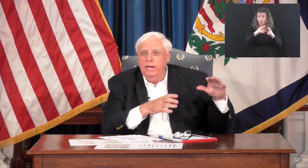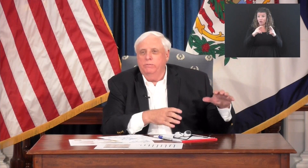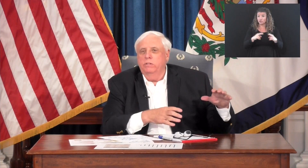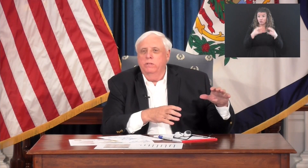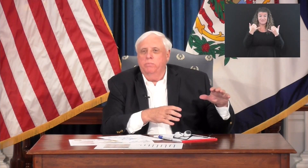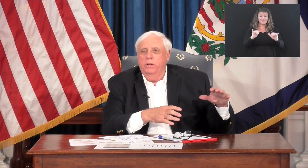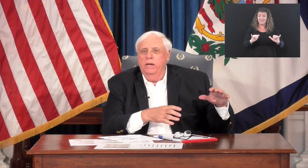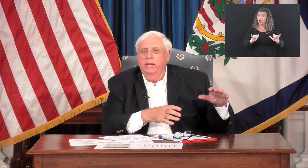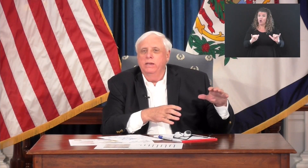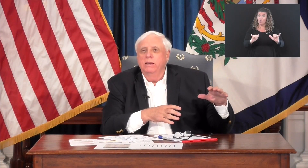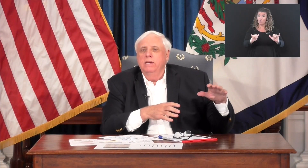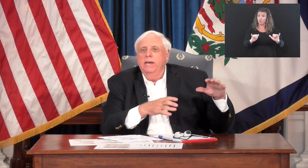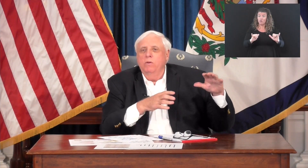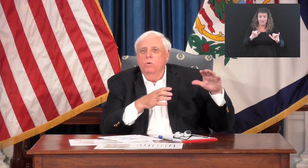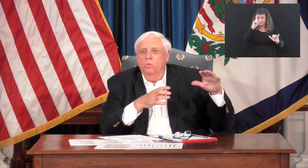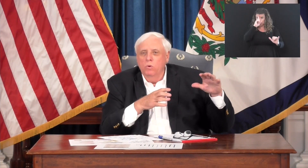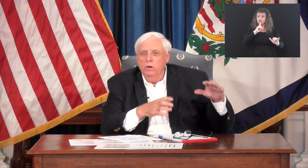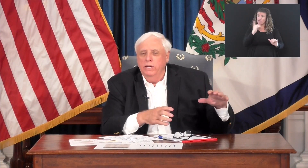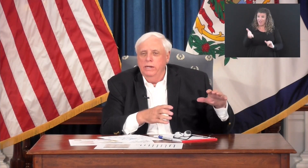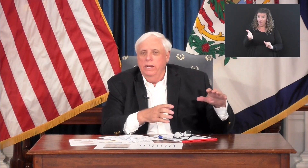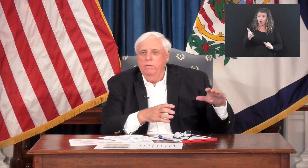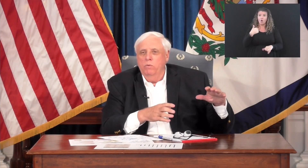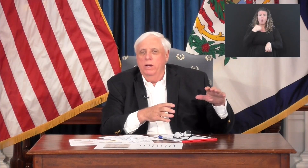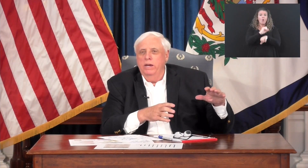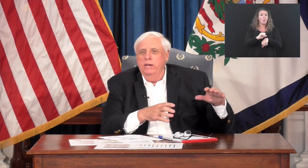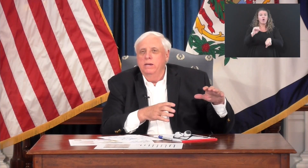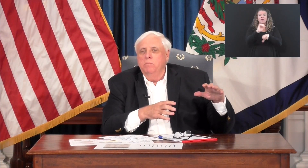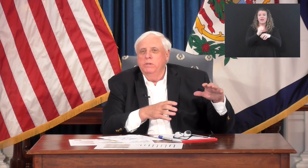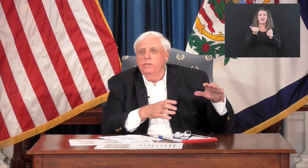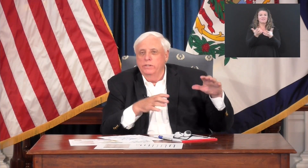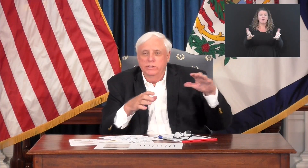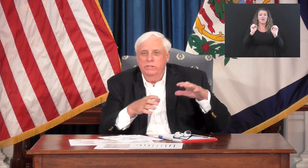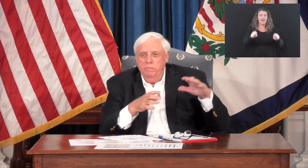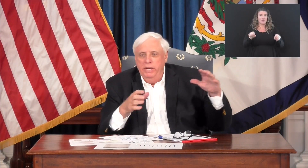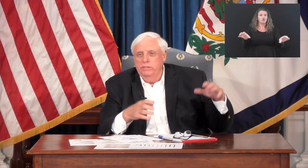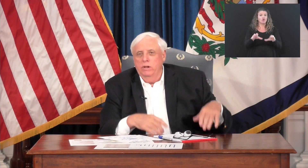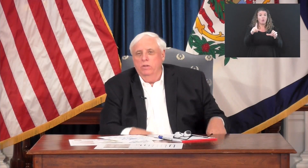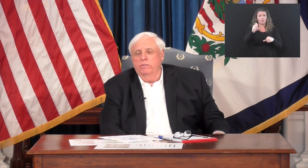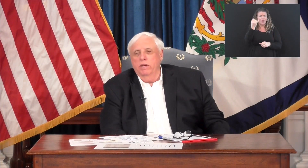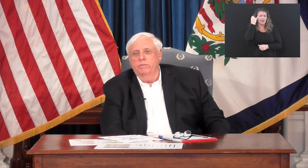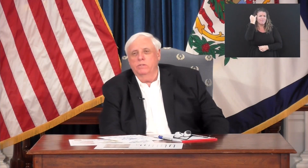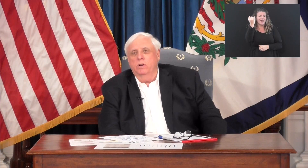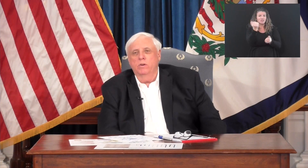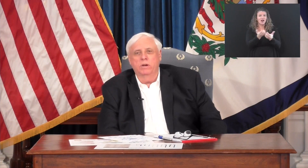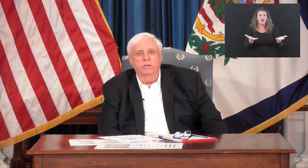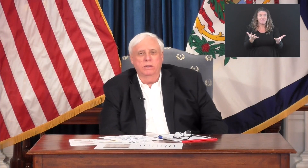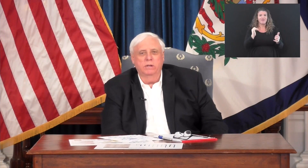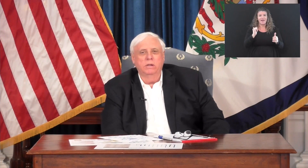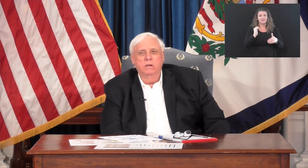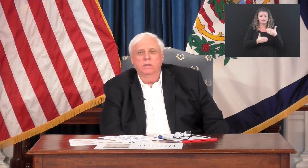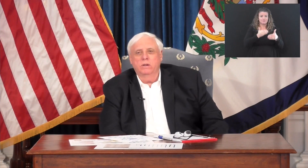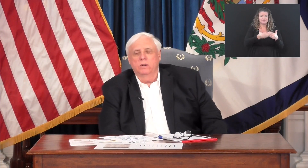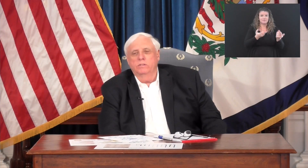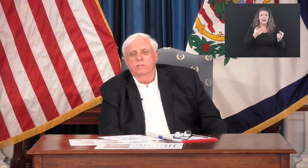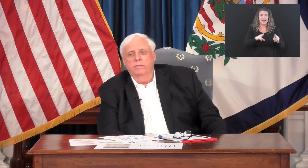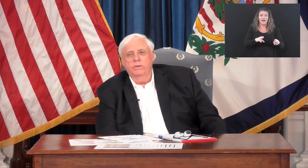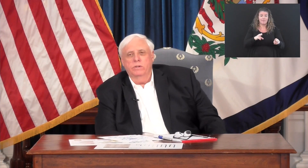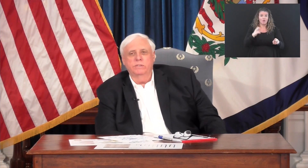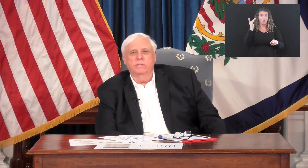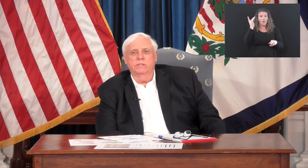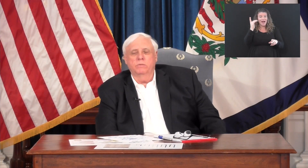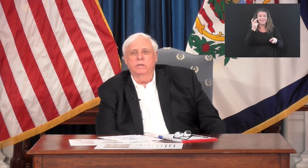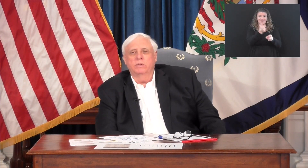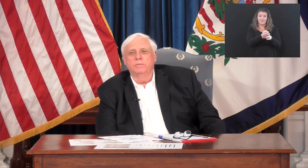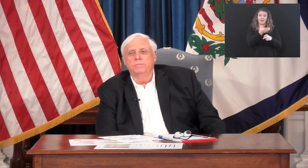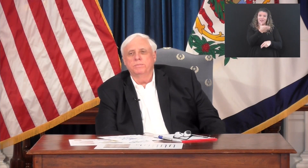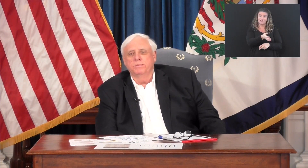still absolutely at play, and we're working it every way, but you can just imagine all the stuff that's going on to cause us difficulties